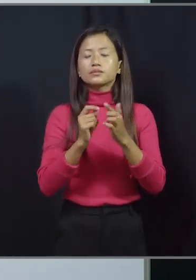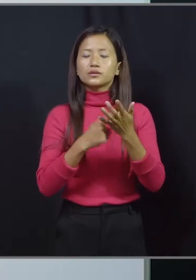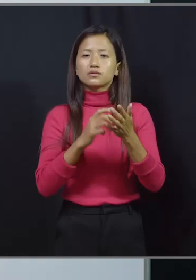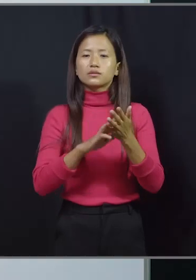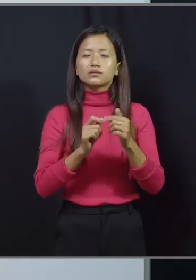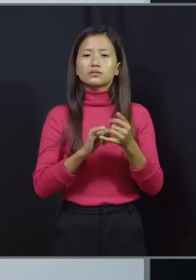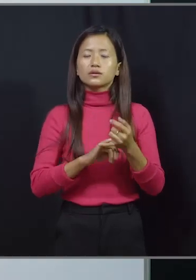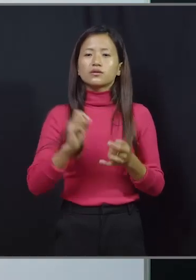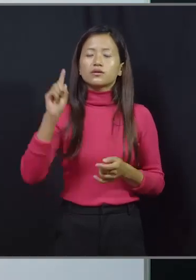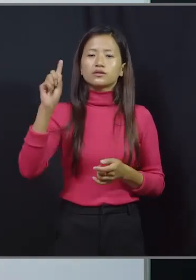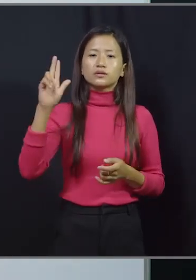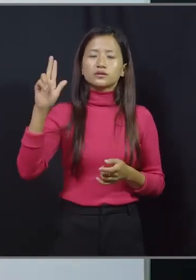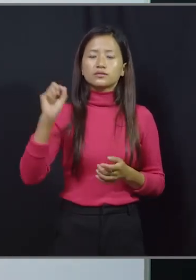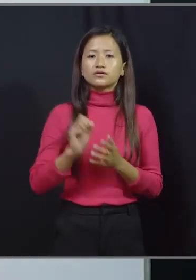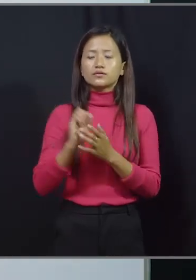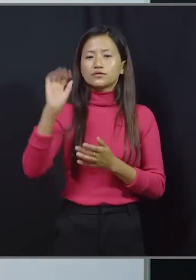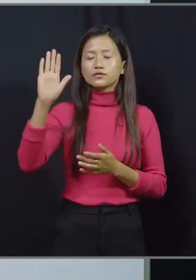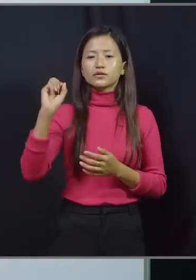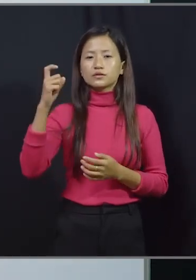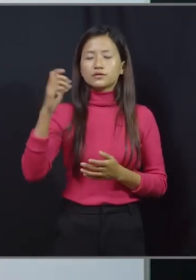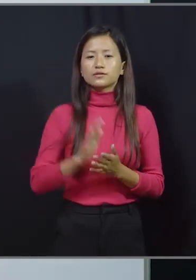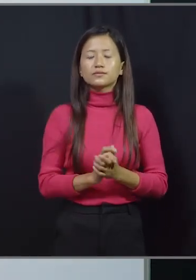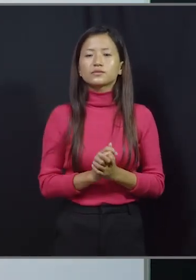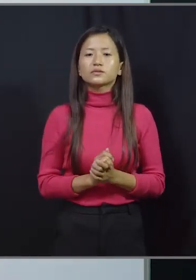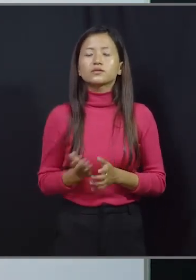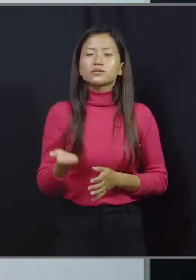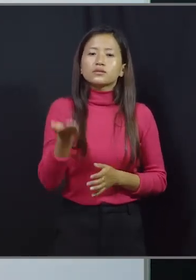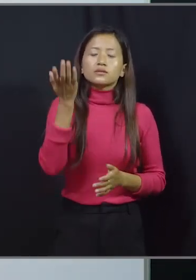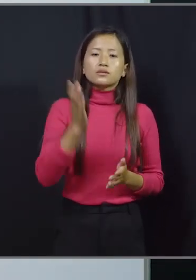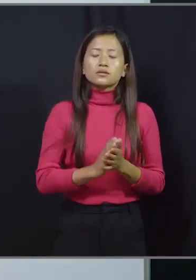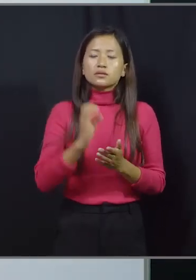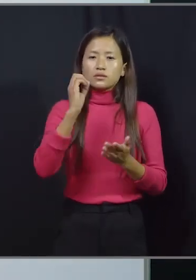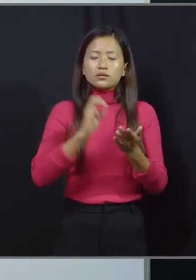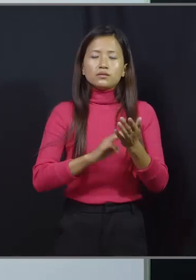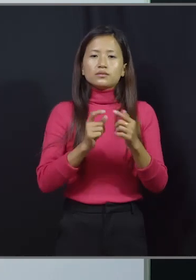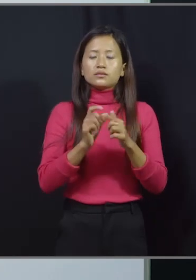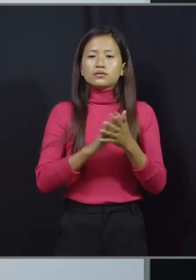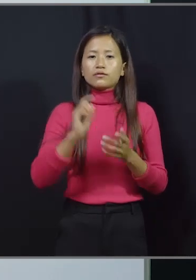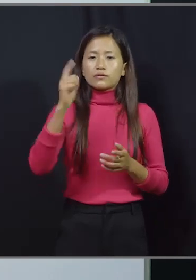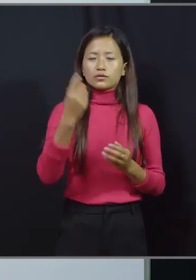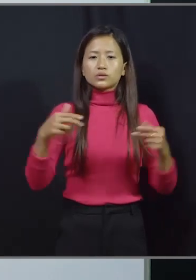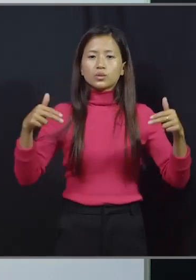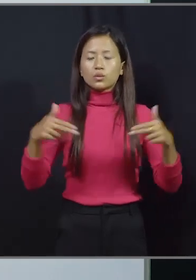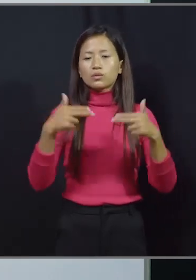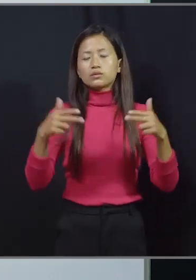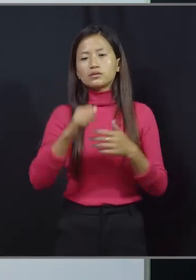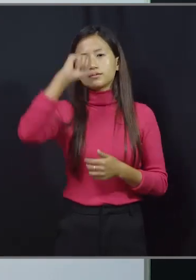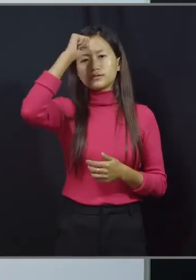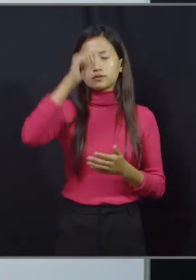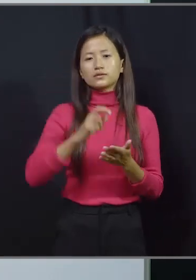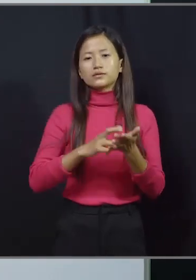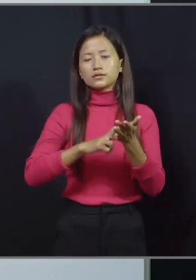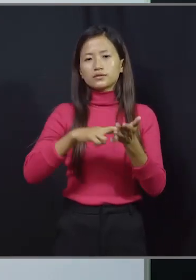revolt of 1857 or the uprising of 1857, it was considered as the first war of Indian